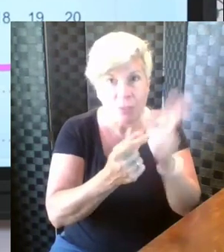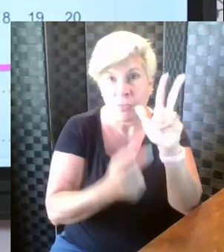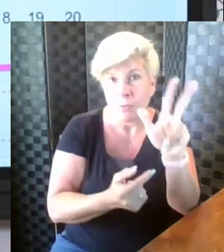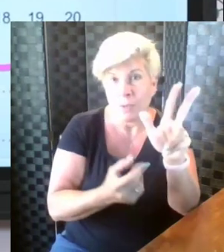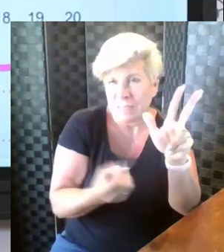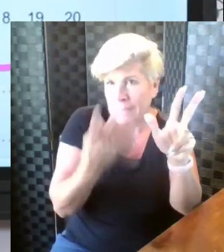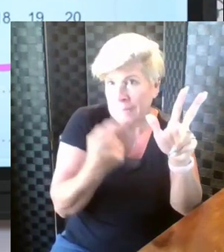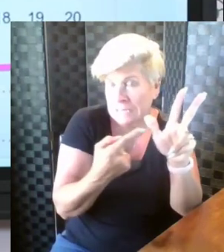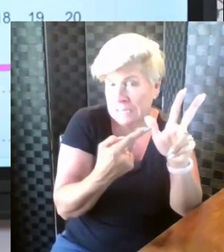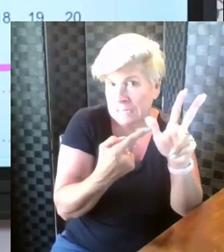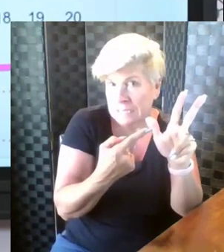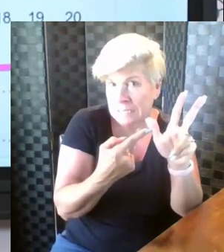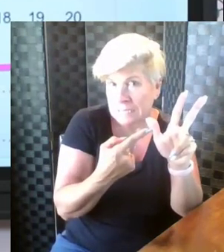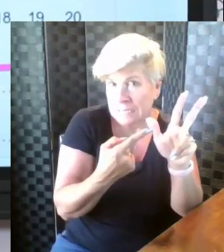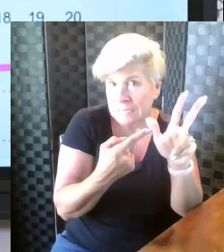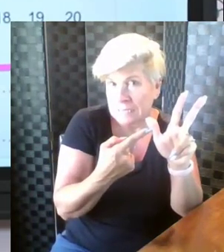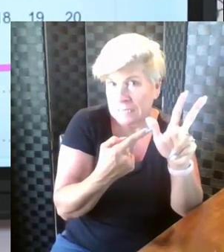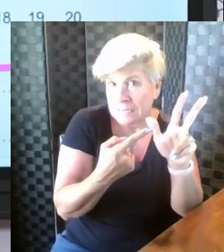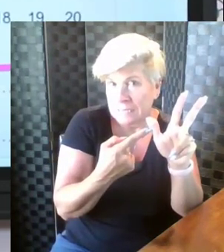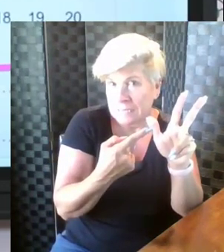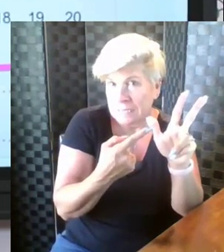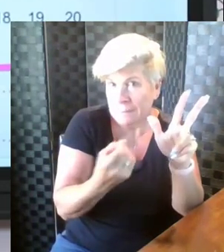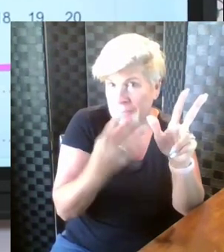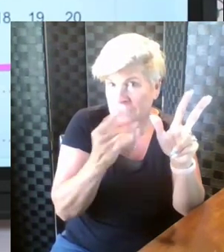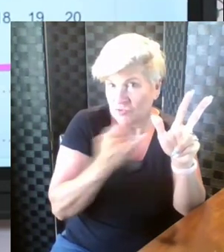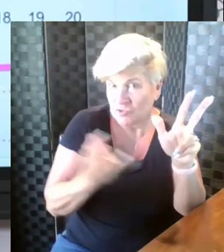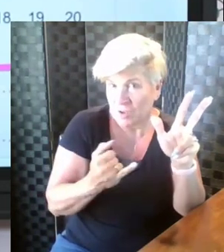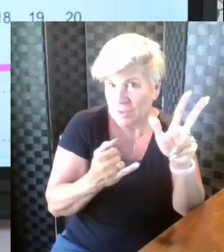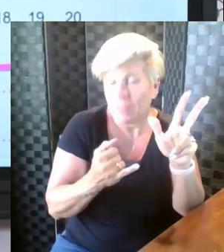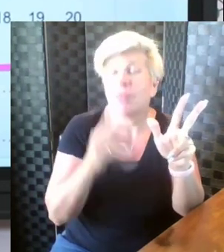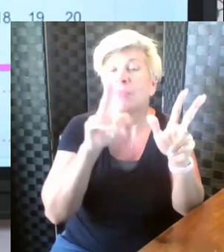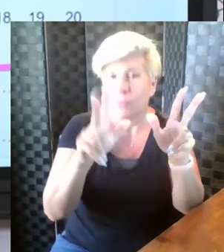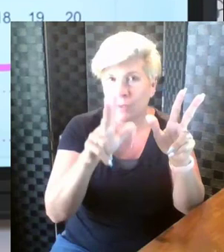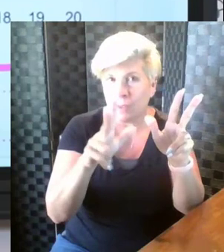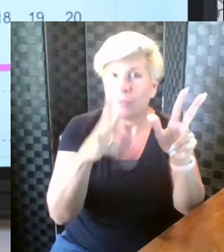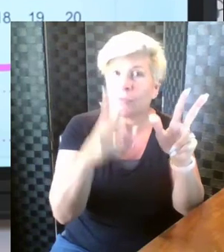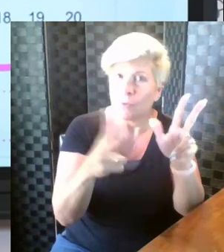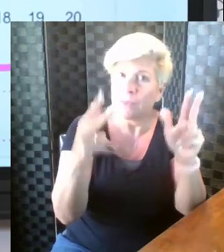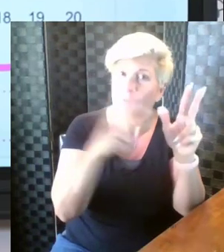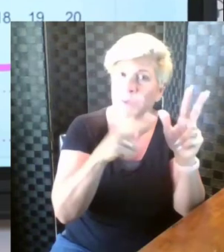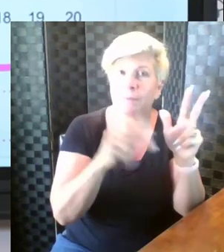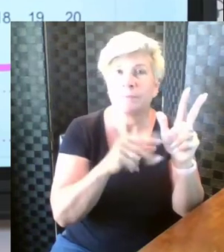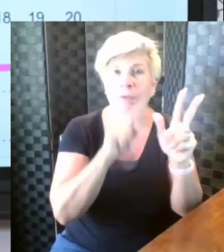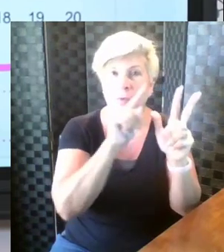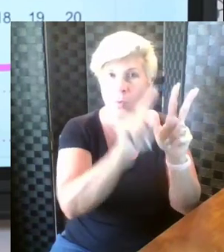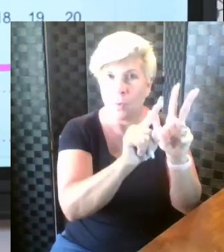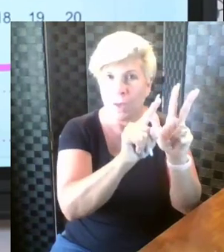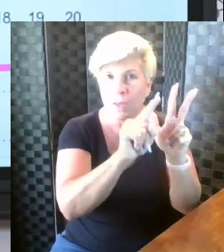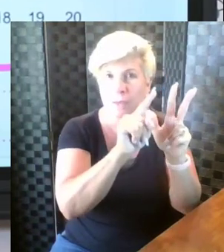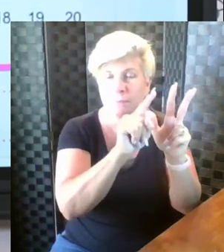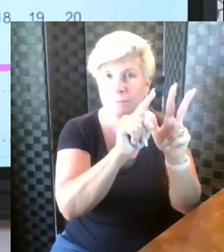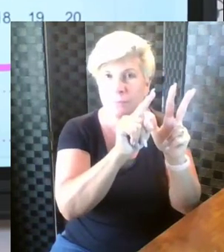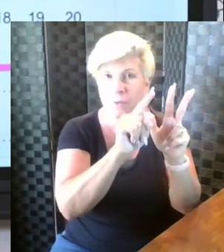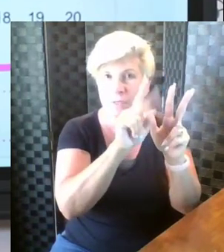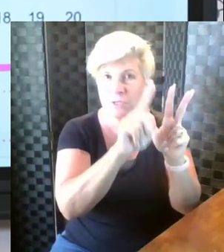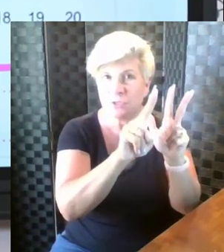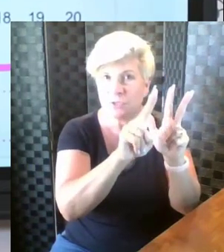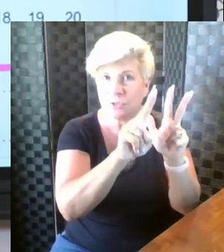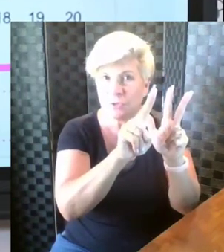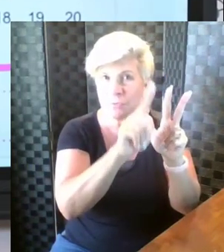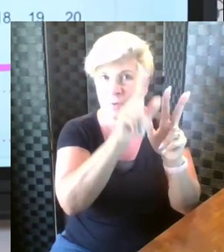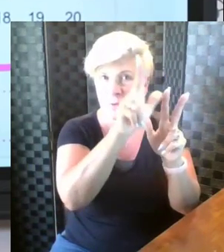So how many counters do you think I'll draw above 3? 3, because 3 stands for 3, right? So here are my counters,